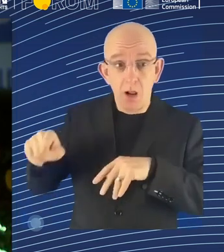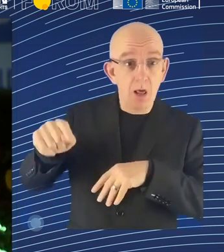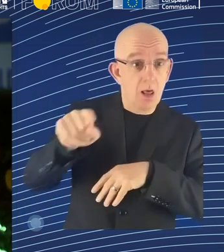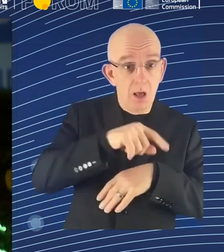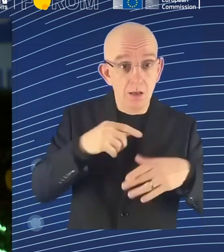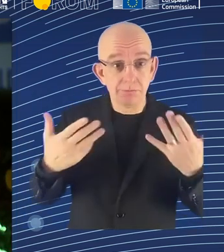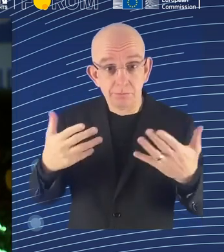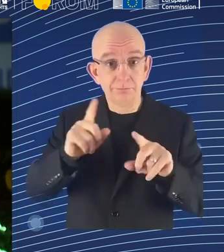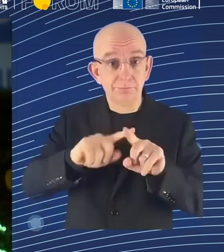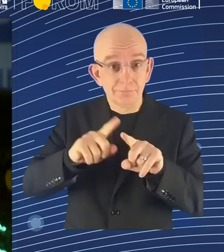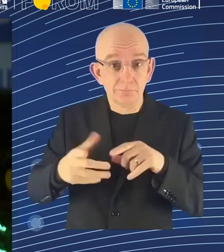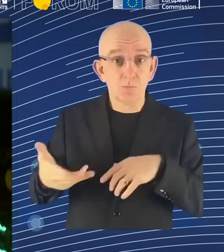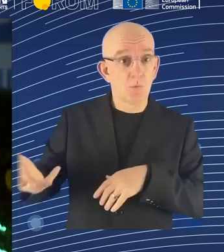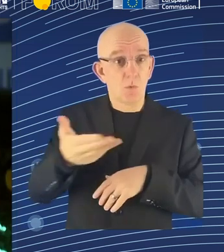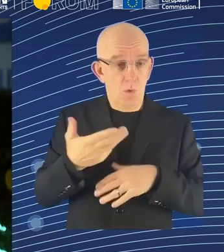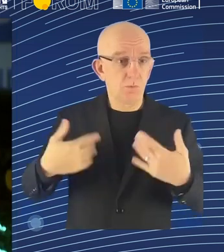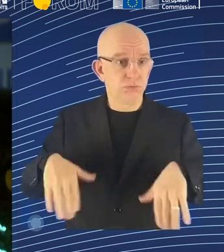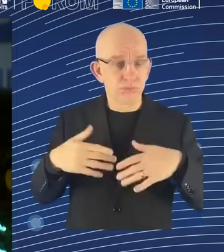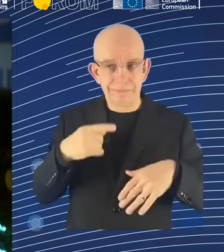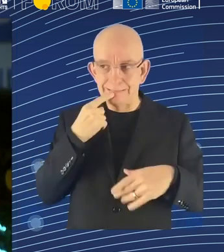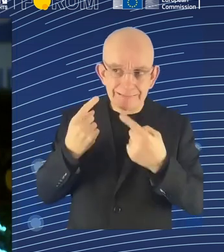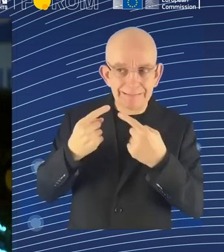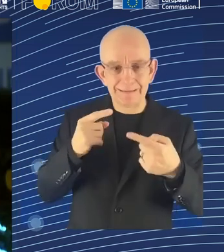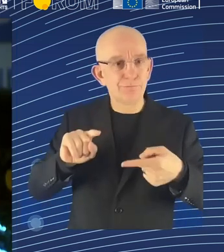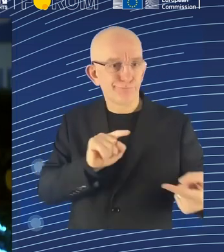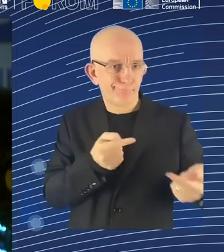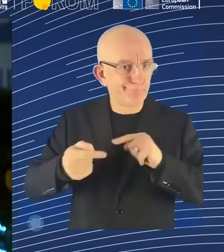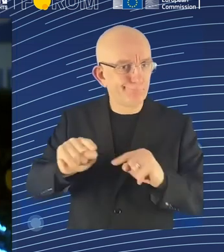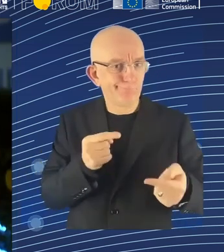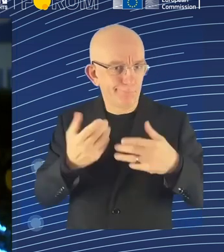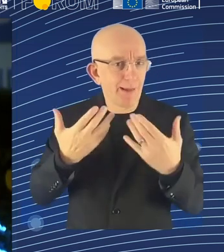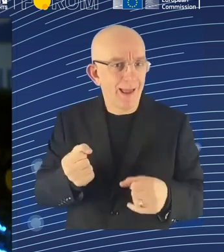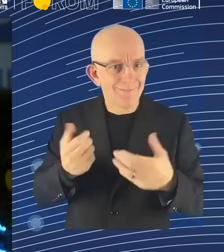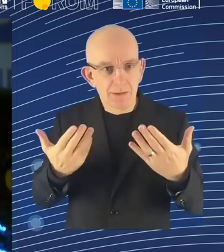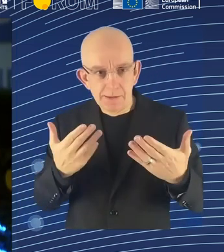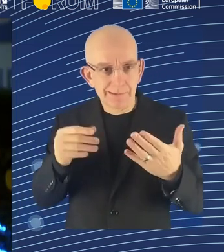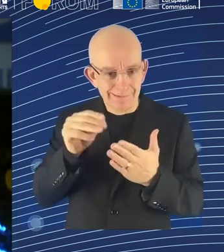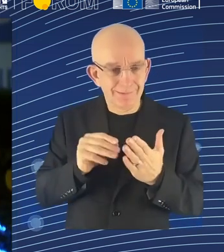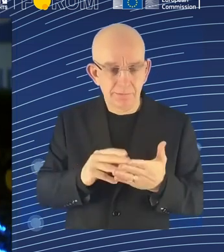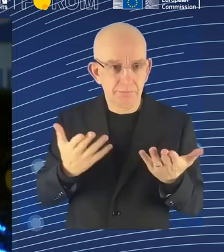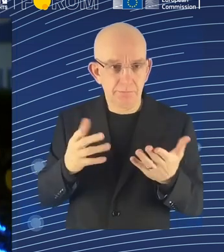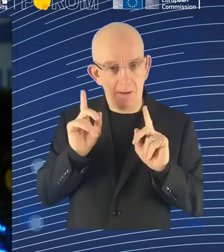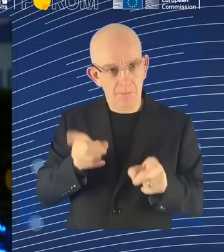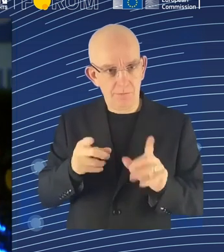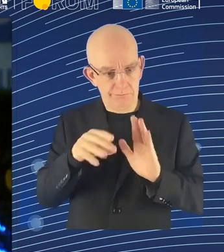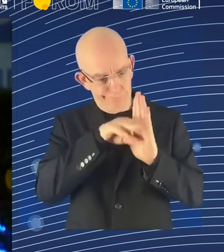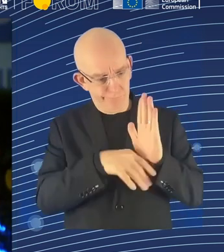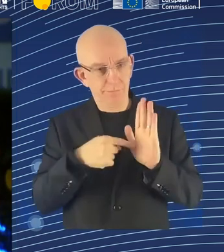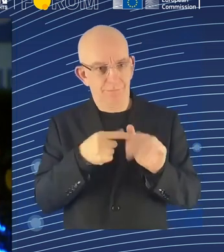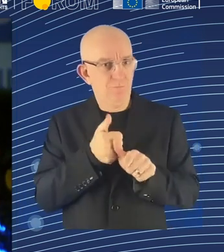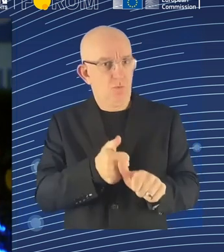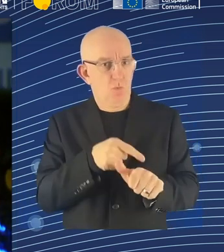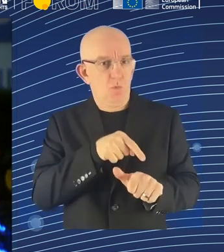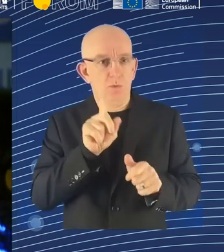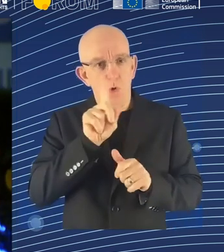values, the advances and new possibilities offered by AI strengthen but do not weaken